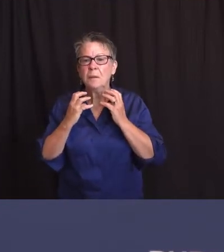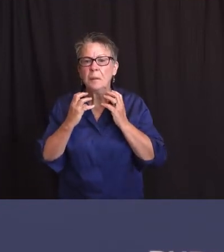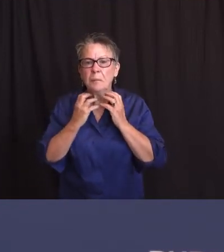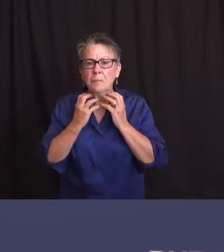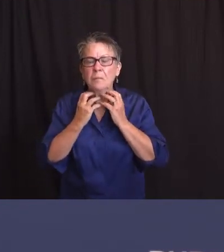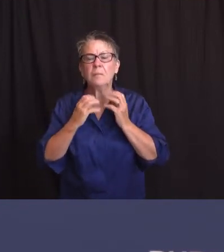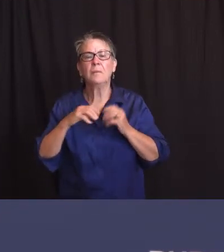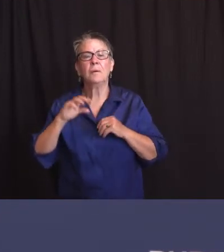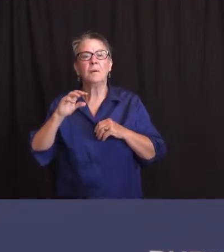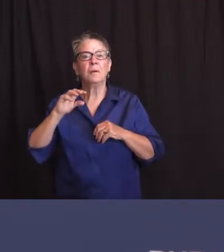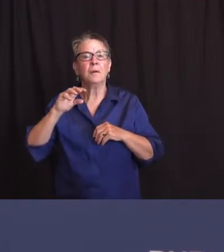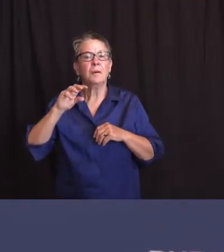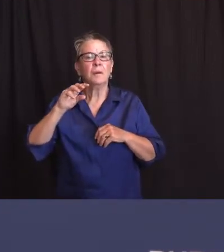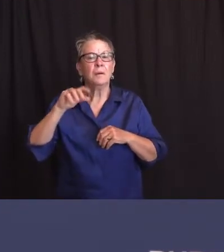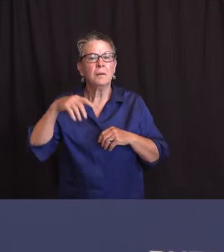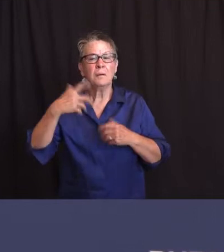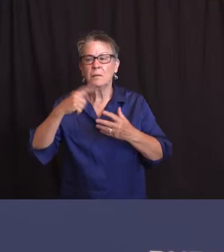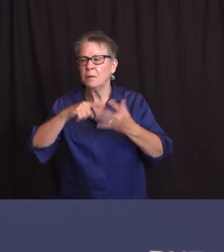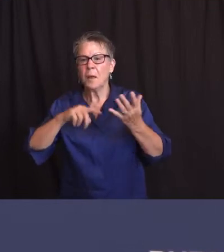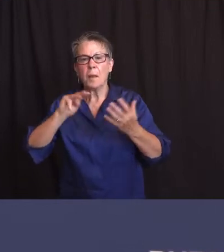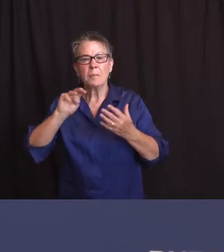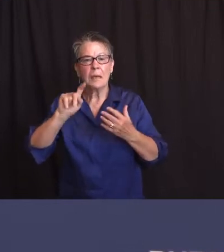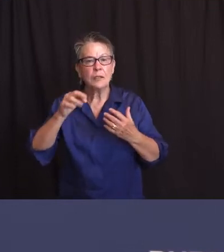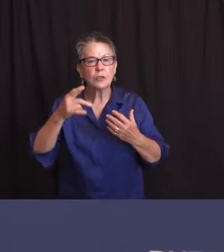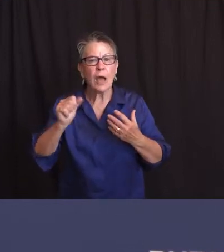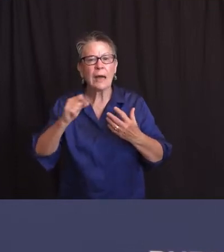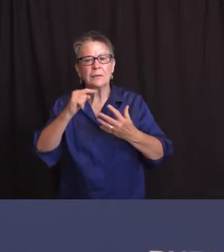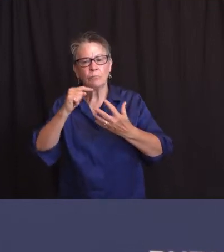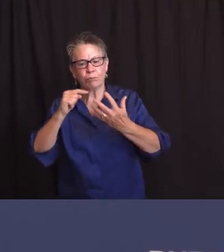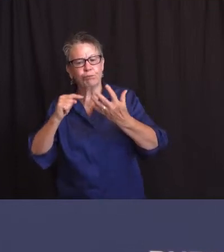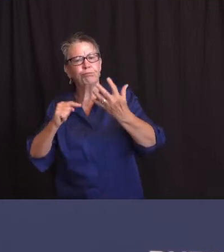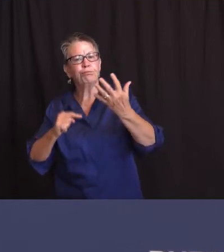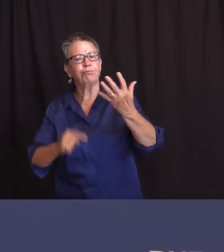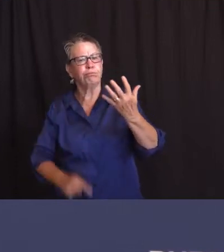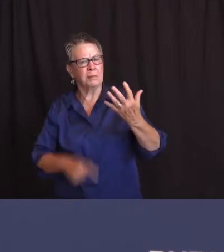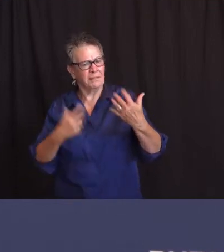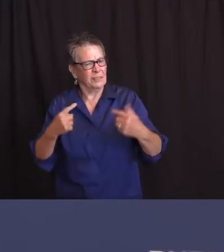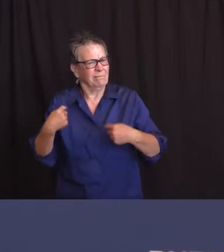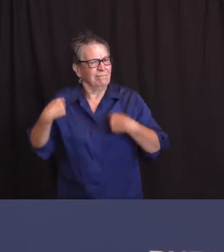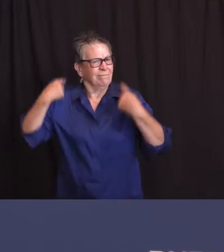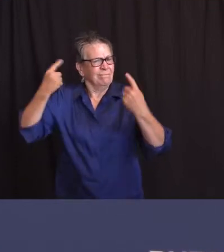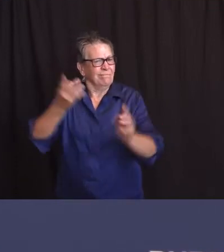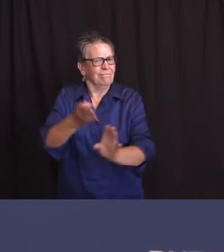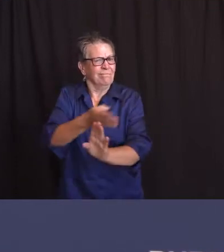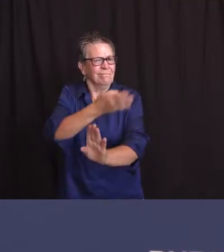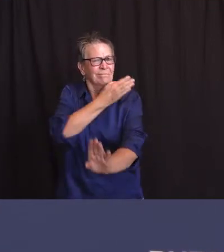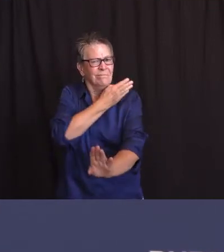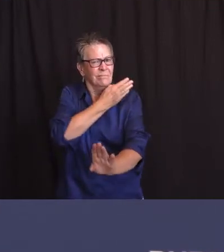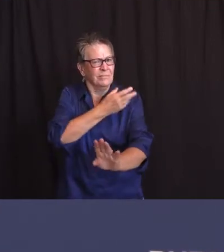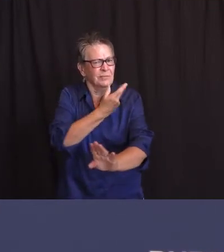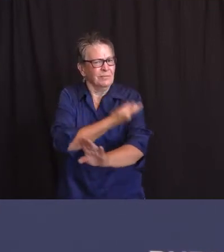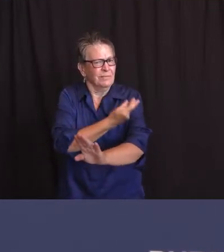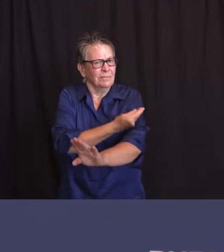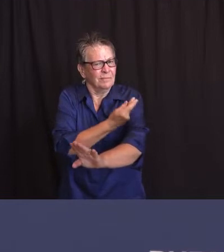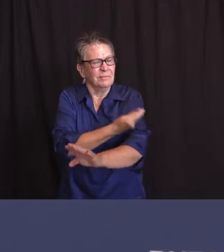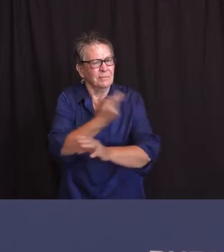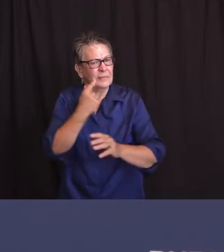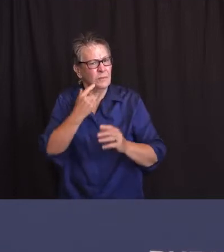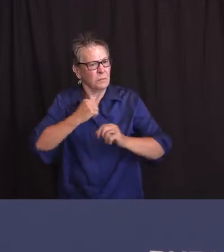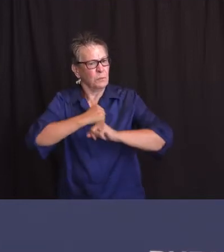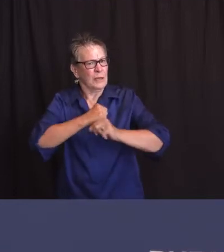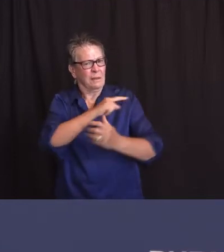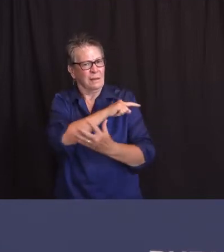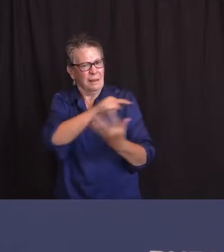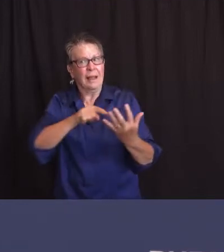New Jersey saw a drop in immunization rates for young children of about 9% compared to 2019.